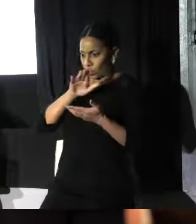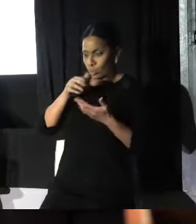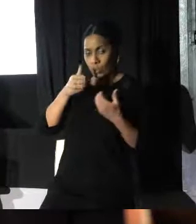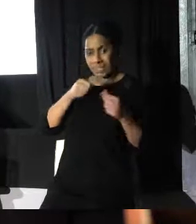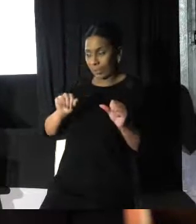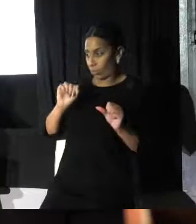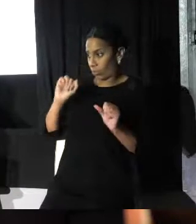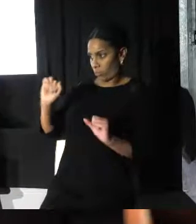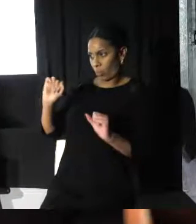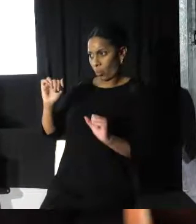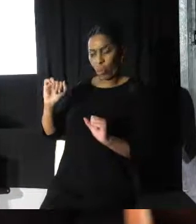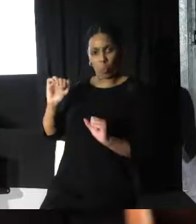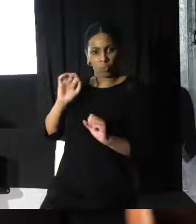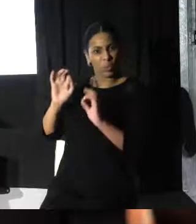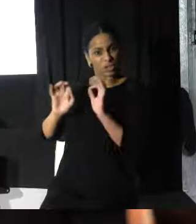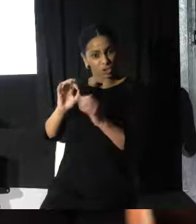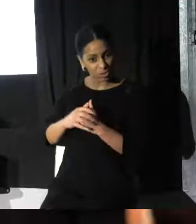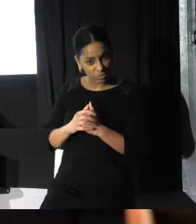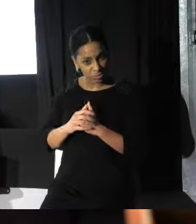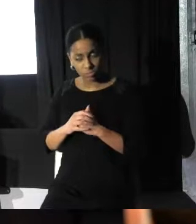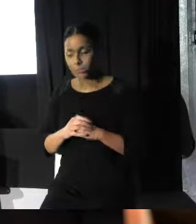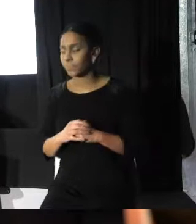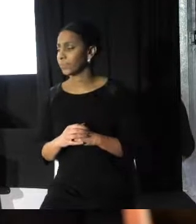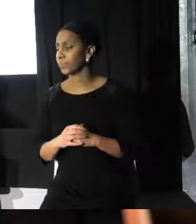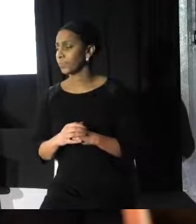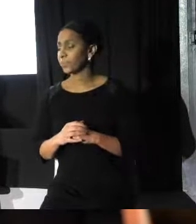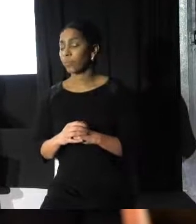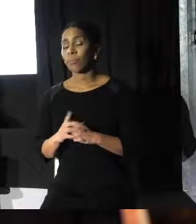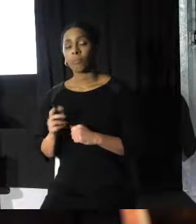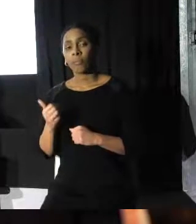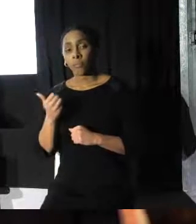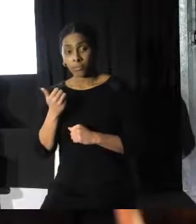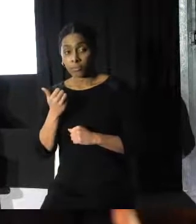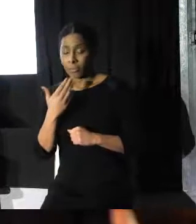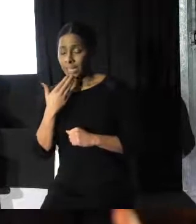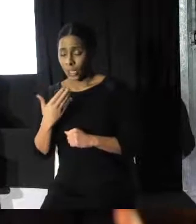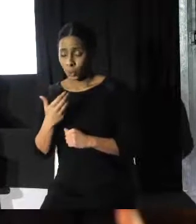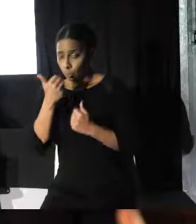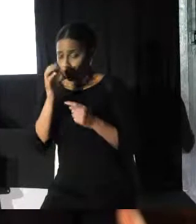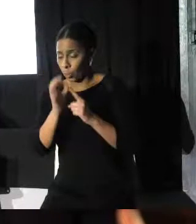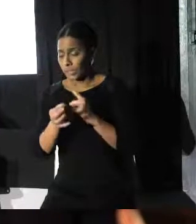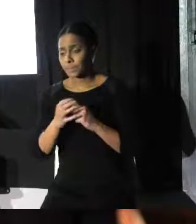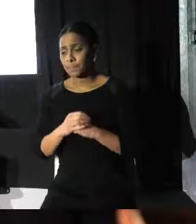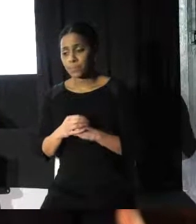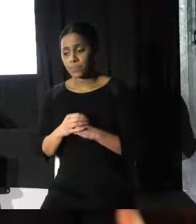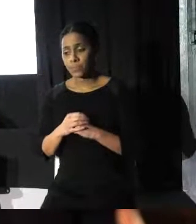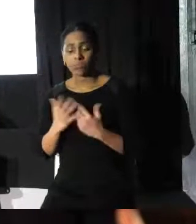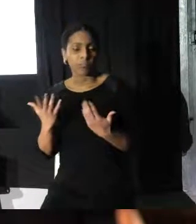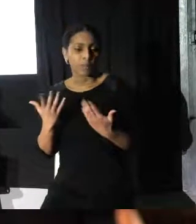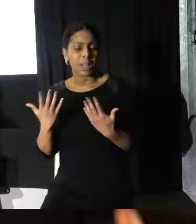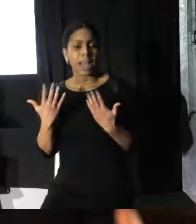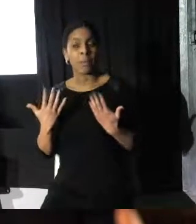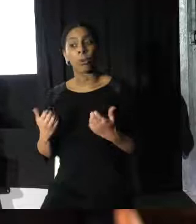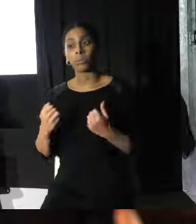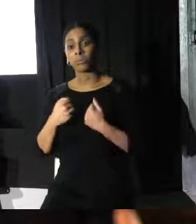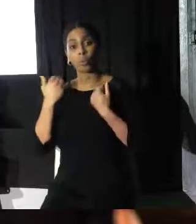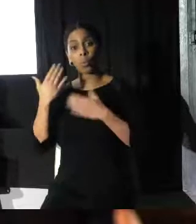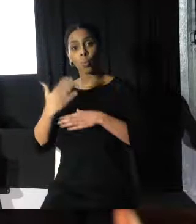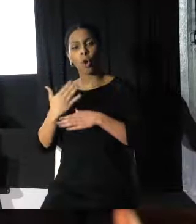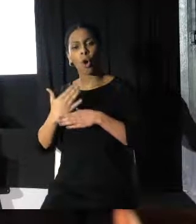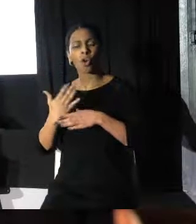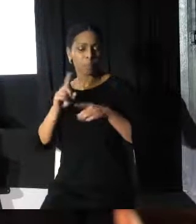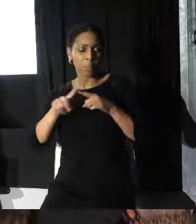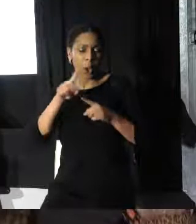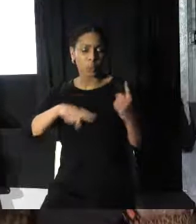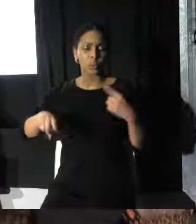posing. Okay, thanks so much, Errol. Yeah, it's a really important point. So yeah, I mean, obviously at the moment, a lot of my work has